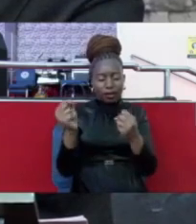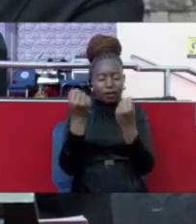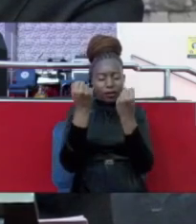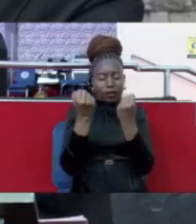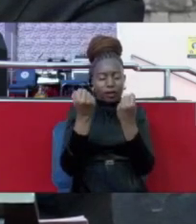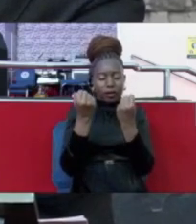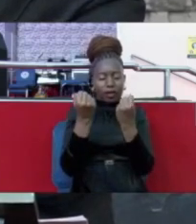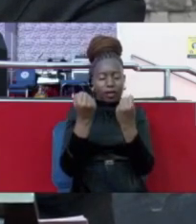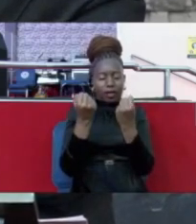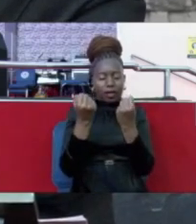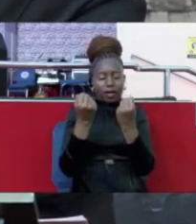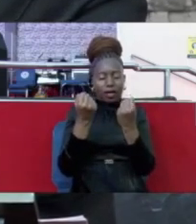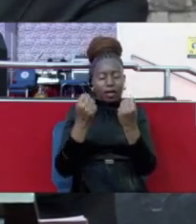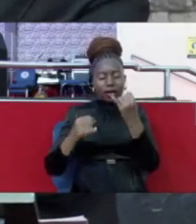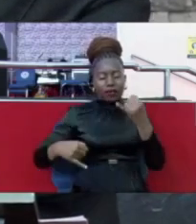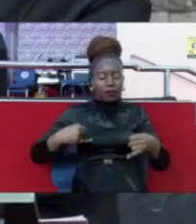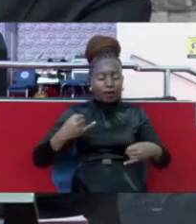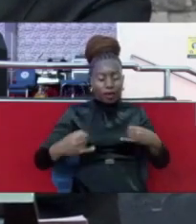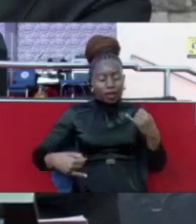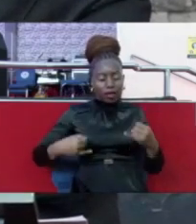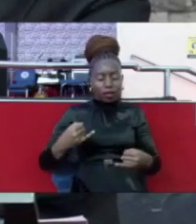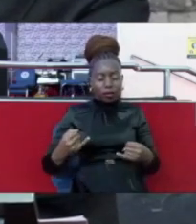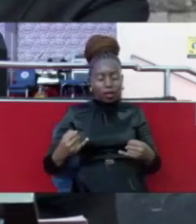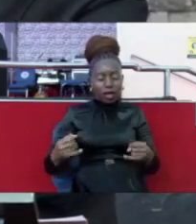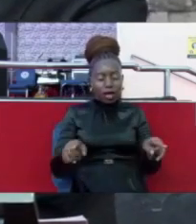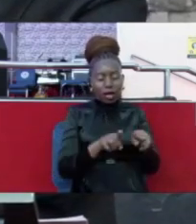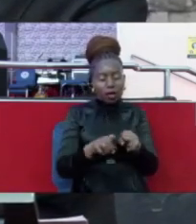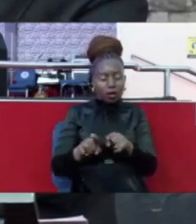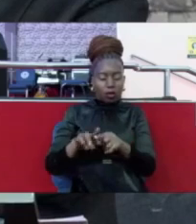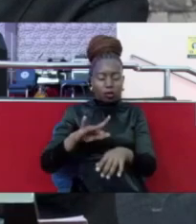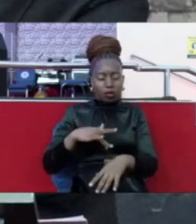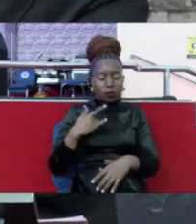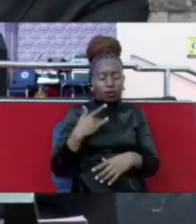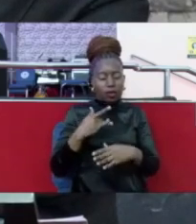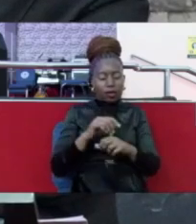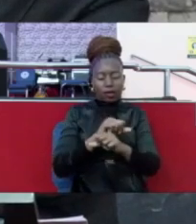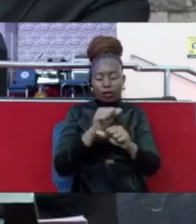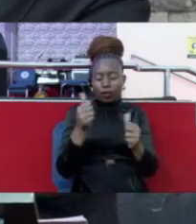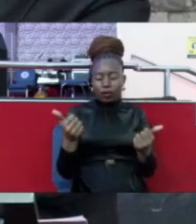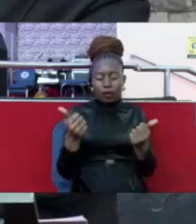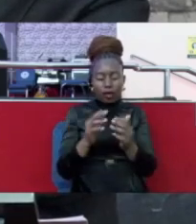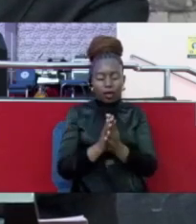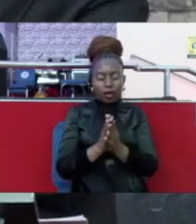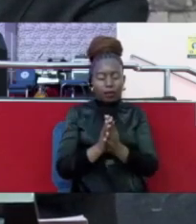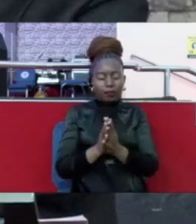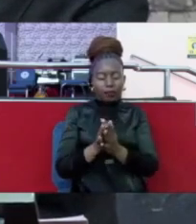salama. Refreshed. Wakiwa wamehuishwa. And renewed. Wakiwa wamekombolewa. Lord, bless our time